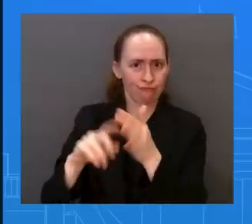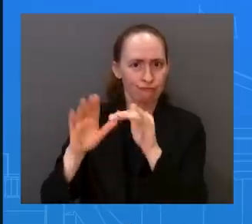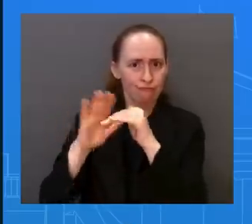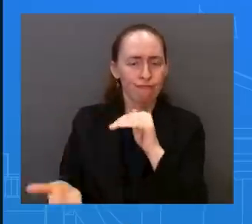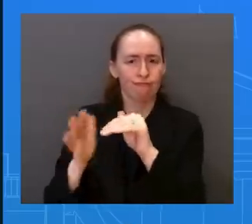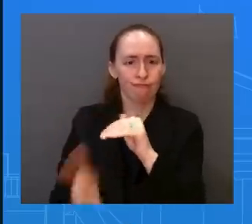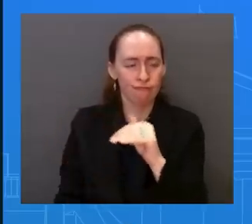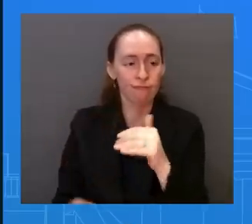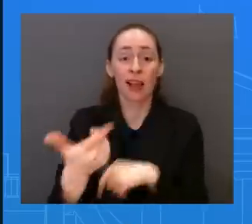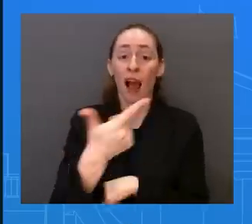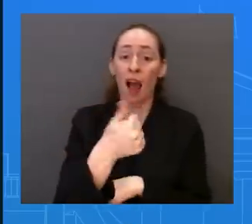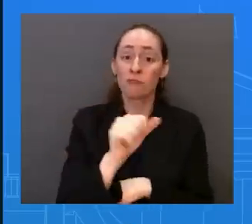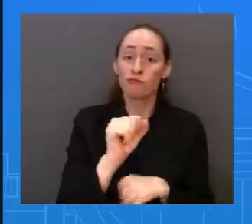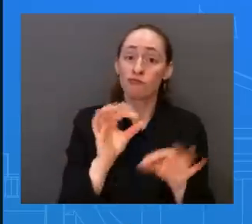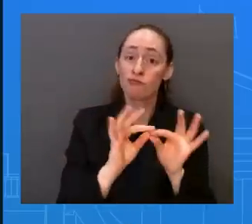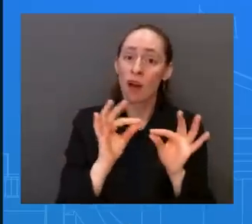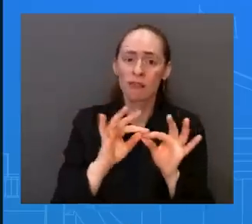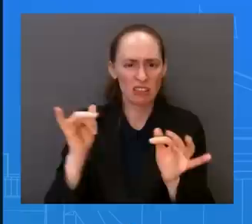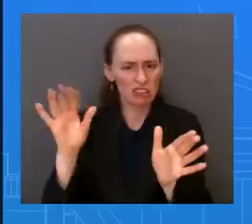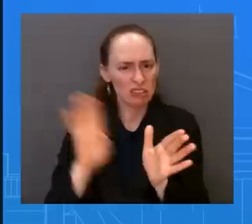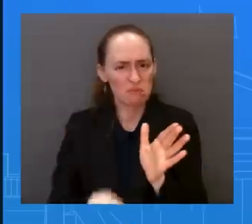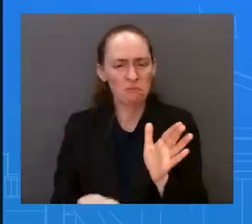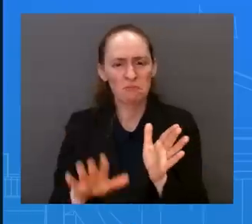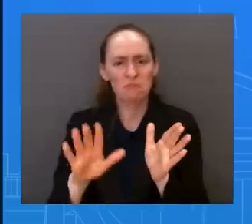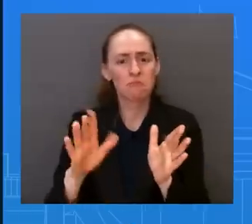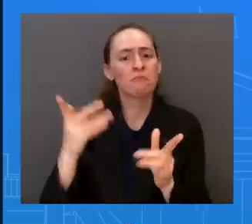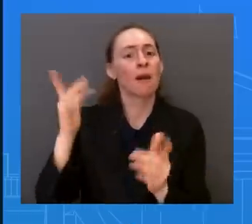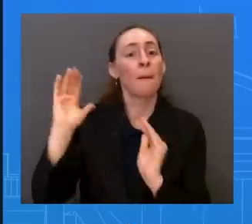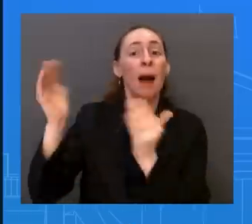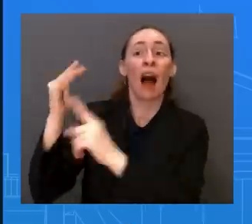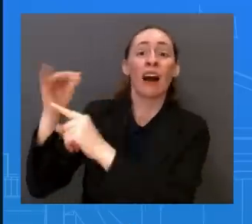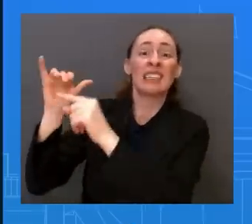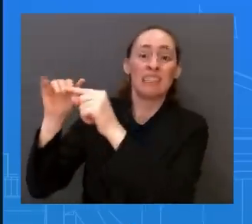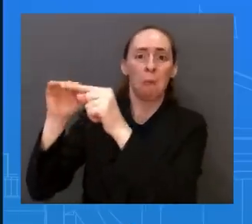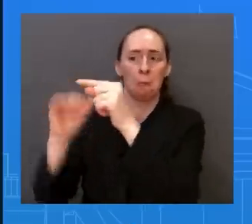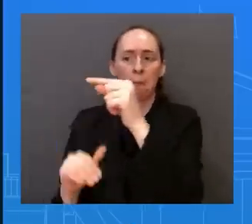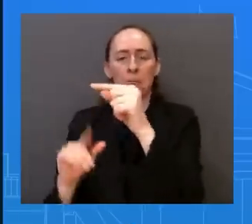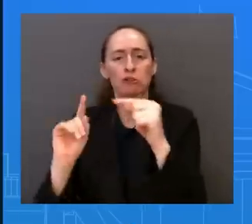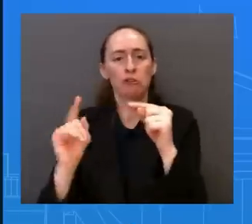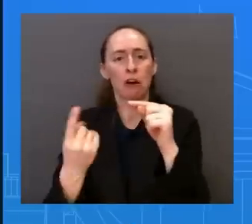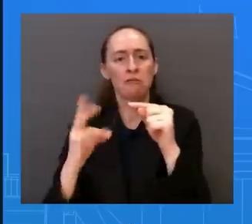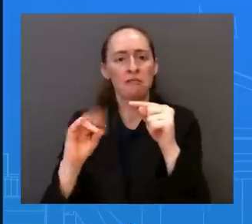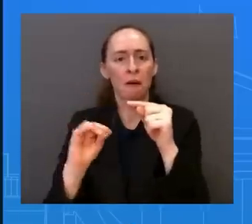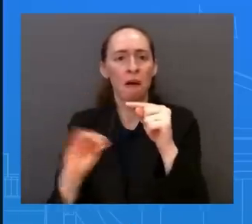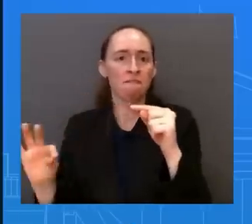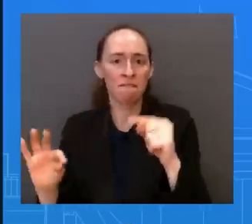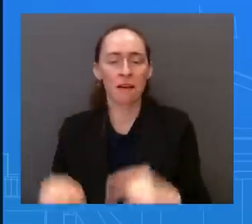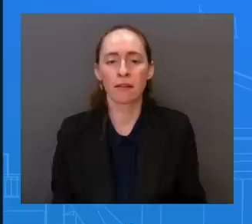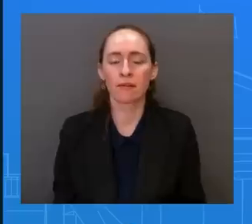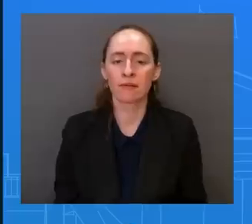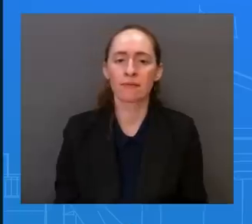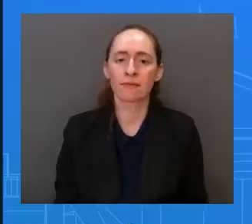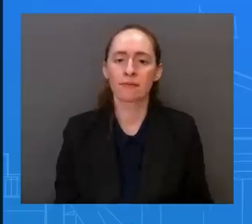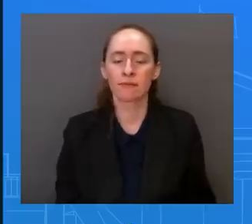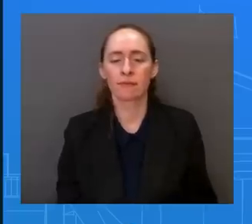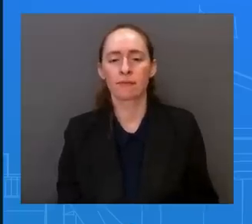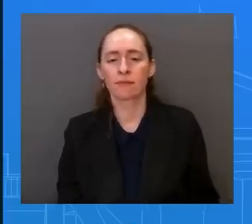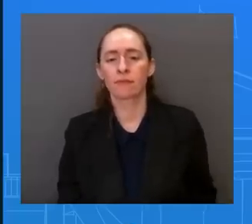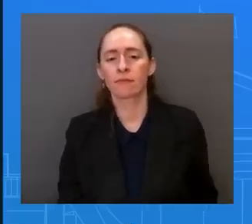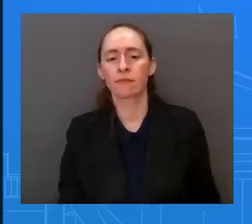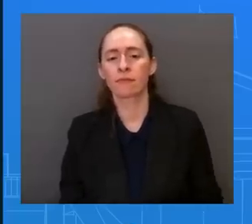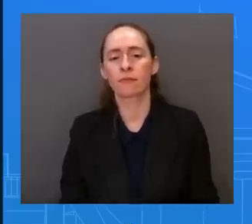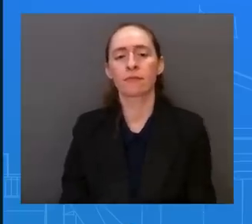summer. But we're seeing inflation moderate in a variety of other categories as well. And